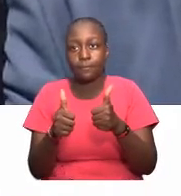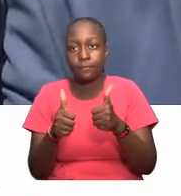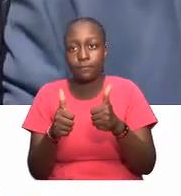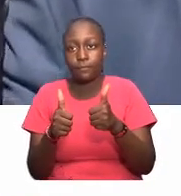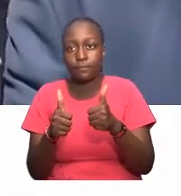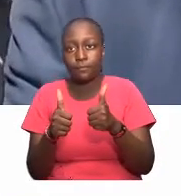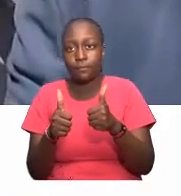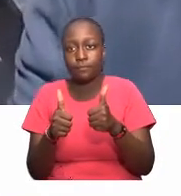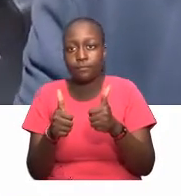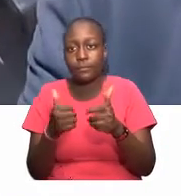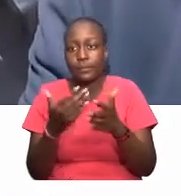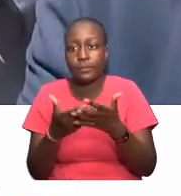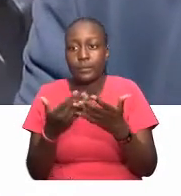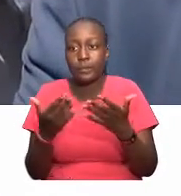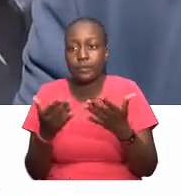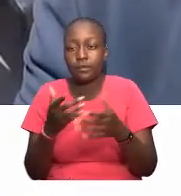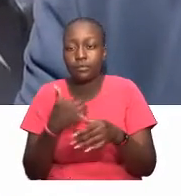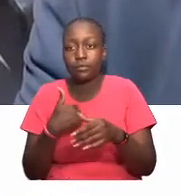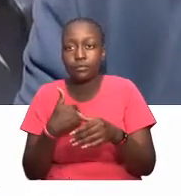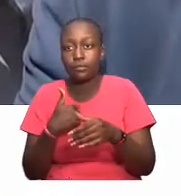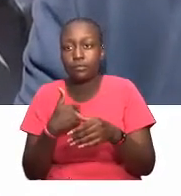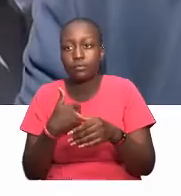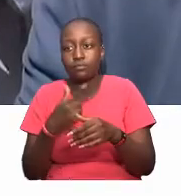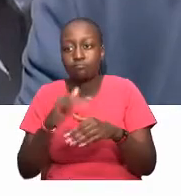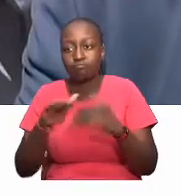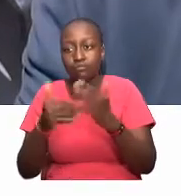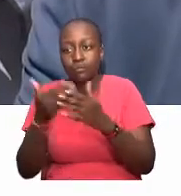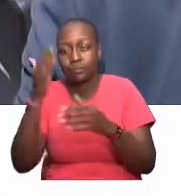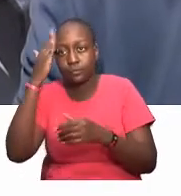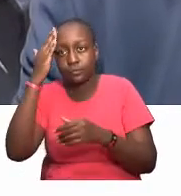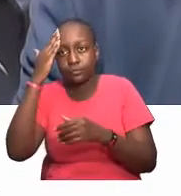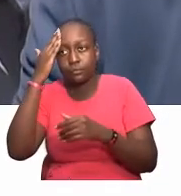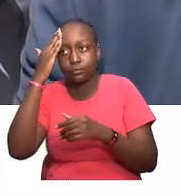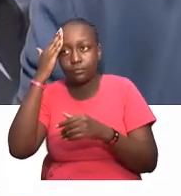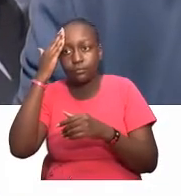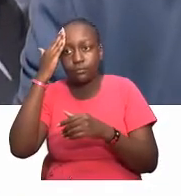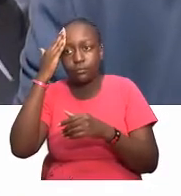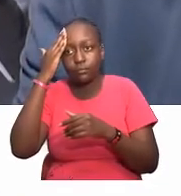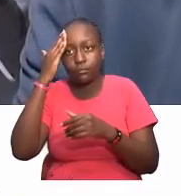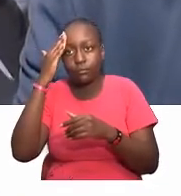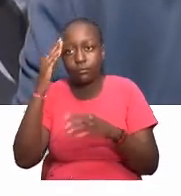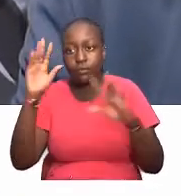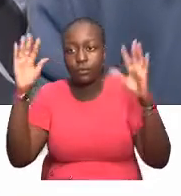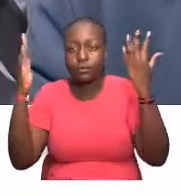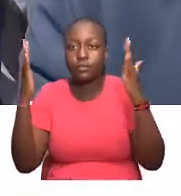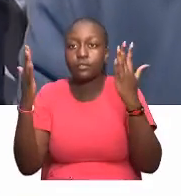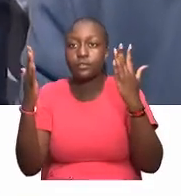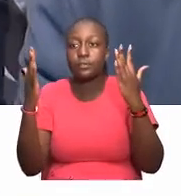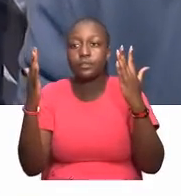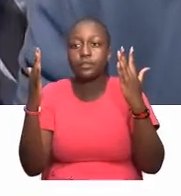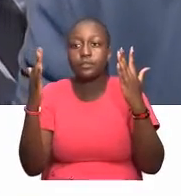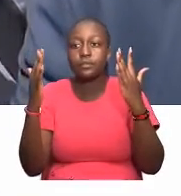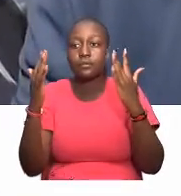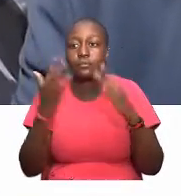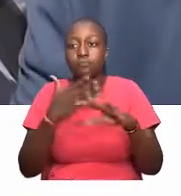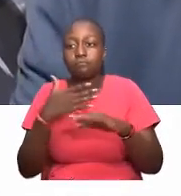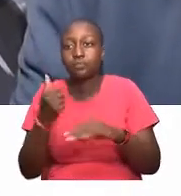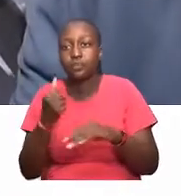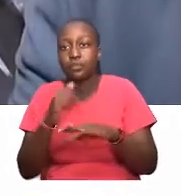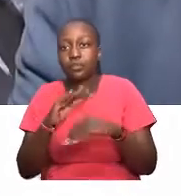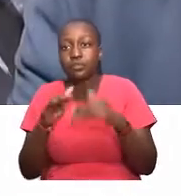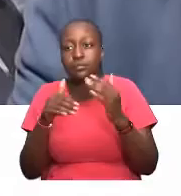the matters of urgency that we have, we all know that we are going for the festive season. We want to ensure that our inspectorate